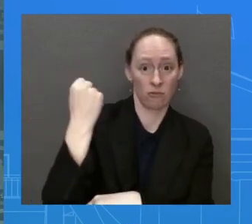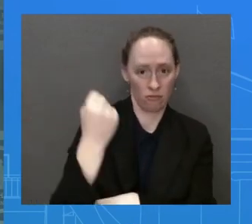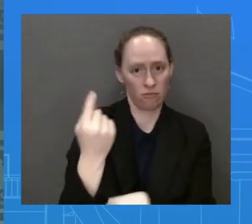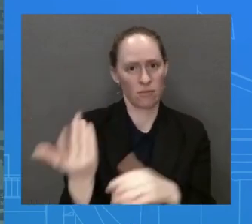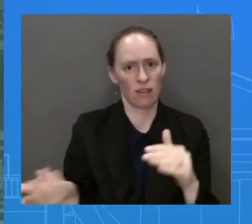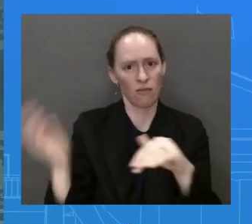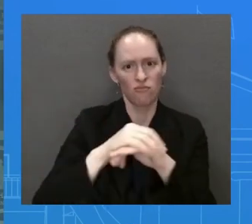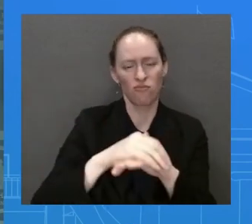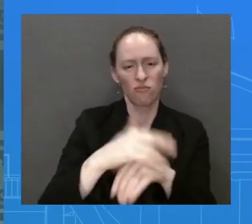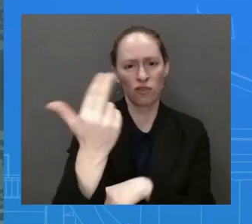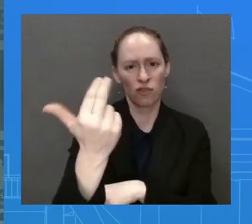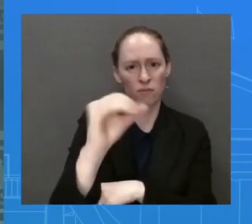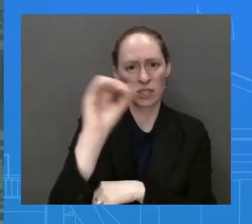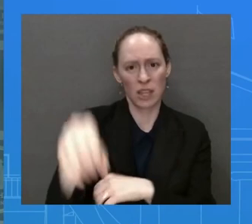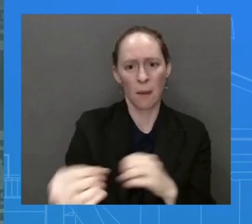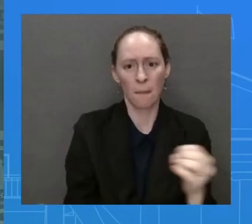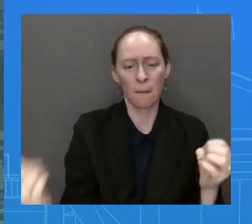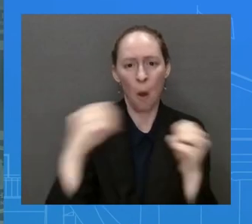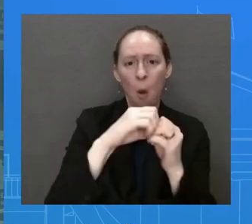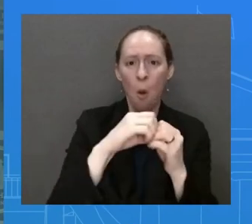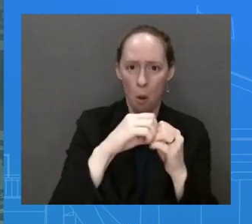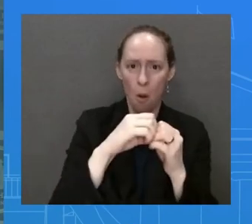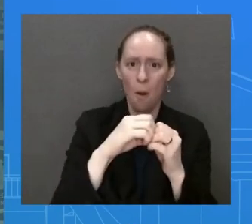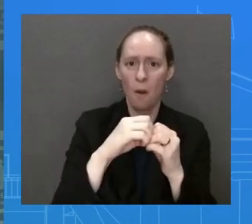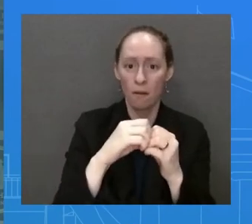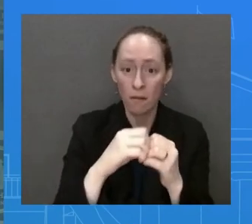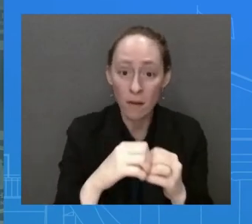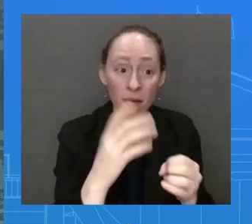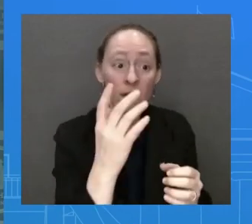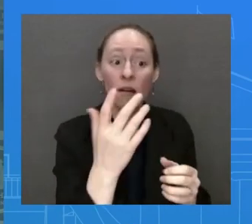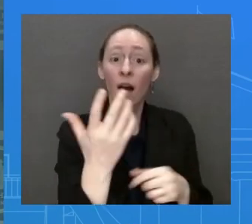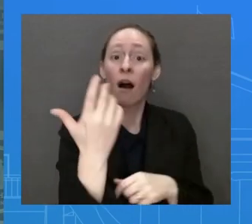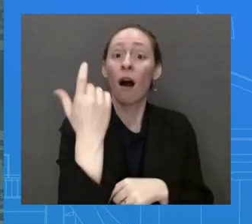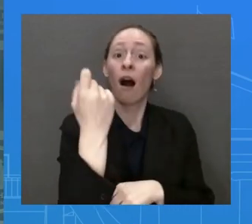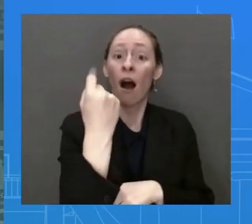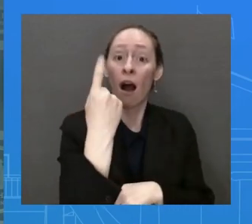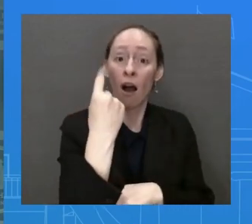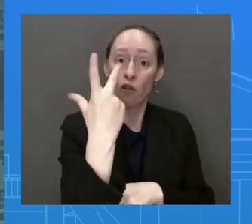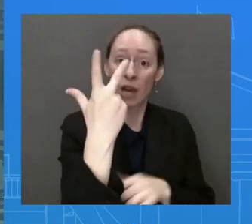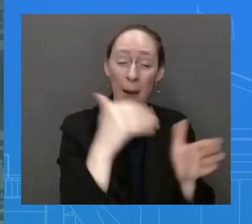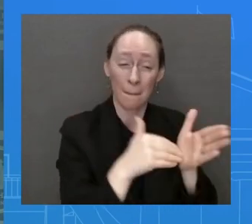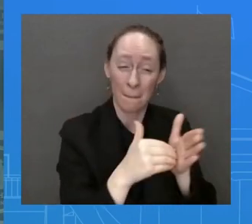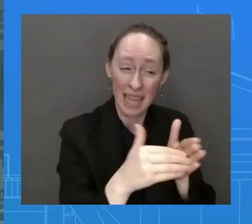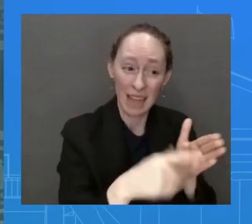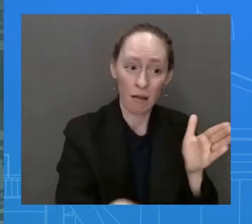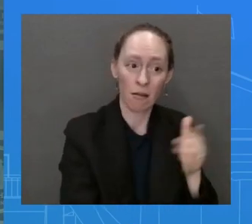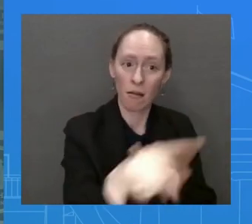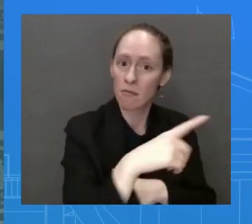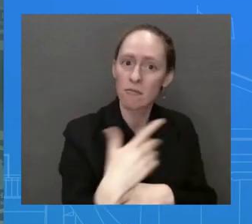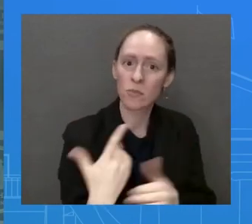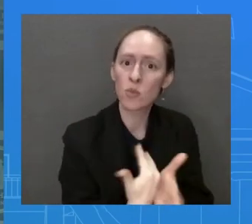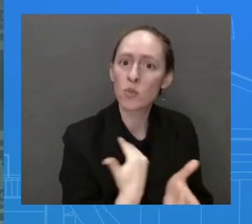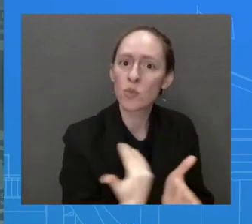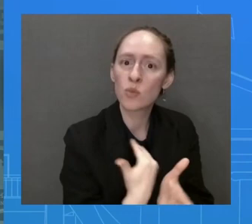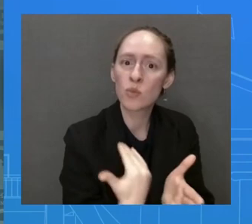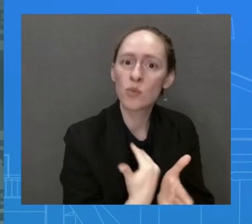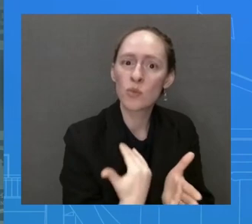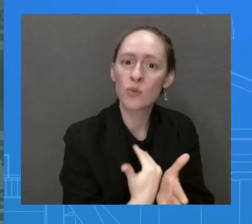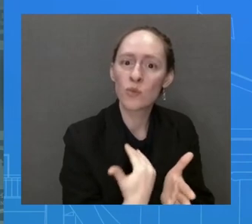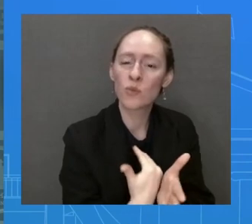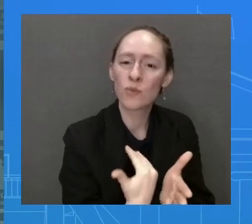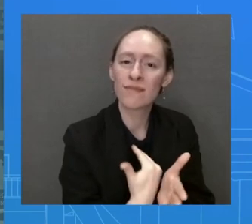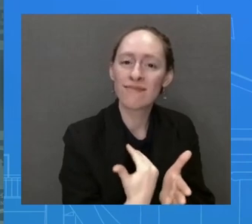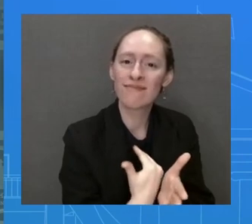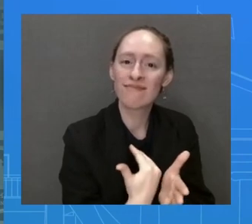the marketplace and were not even done with the open enrollment yet. Because of the cost savings measure in the Inflation Reduction